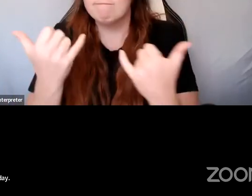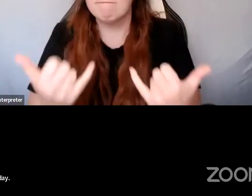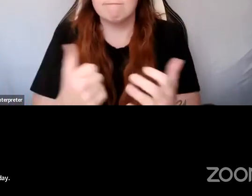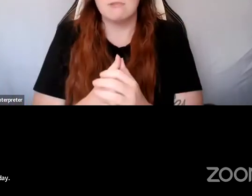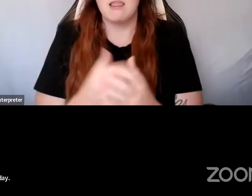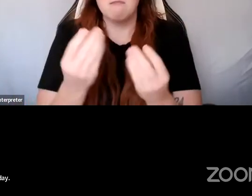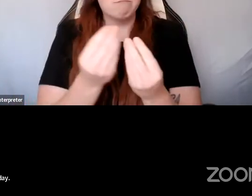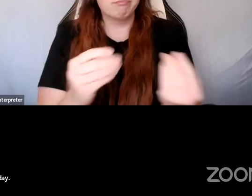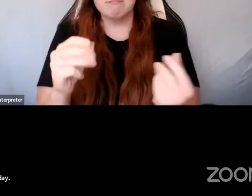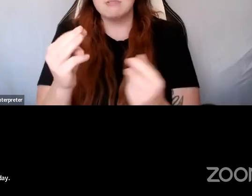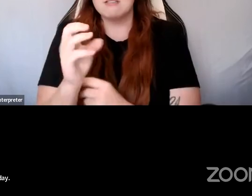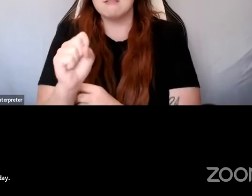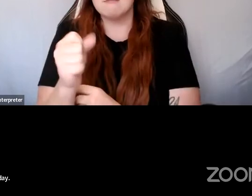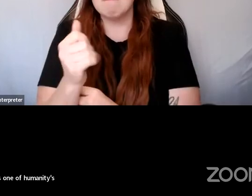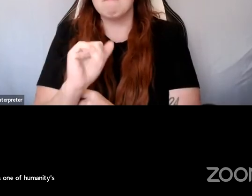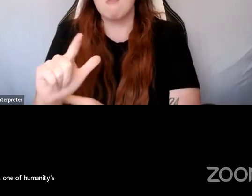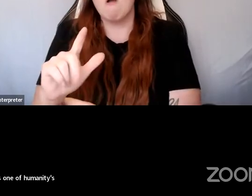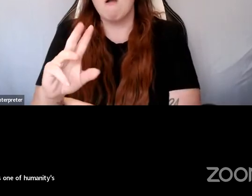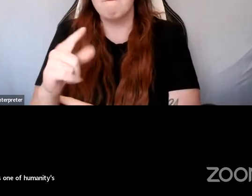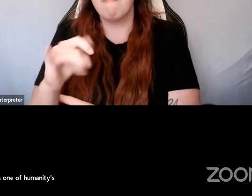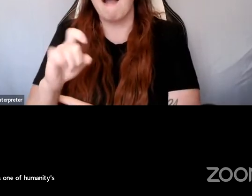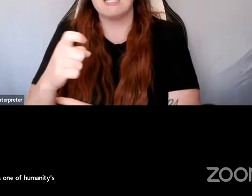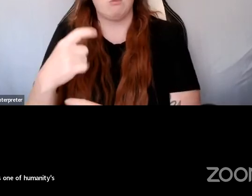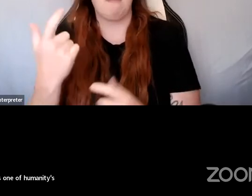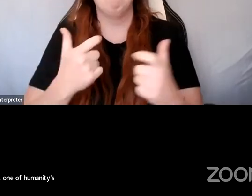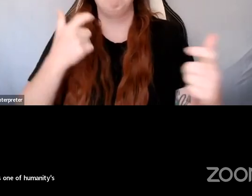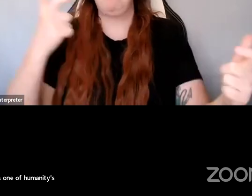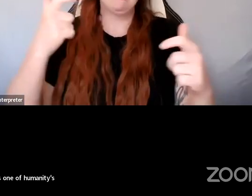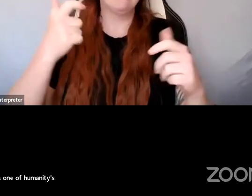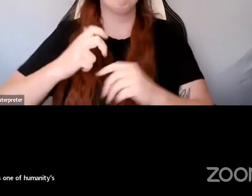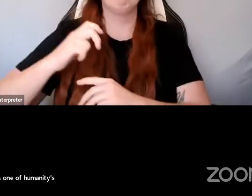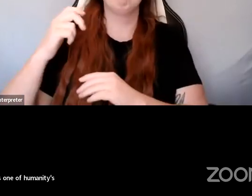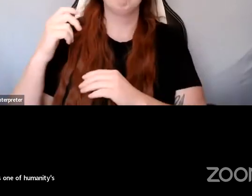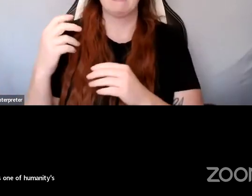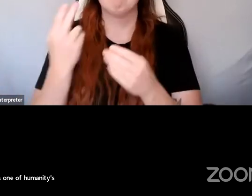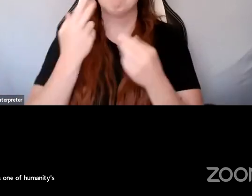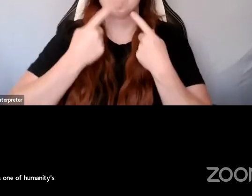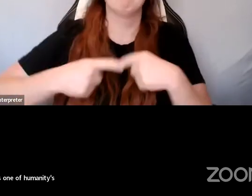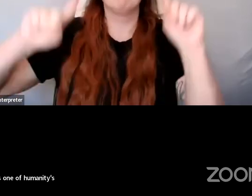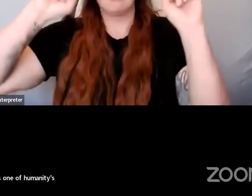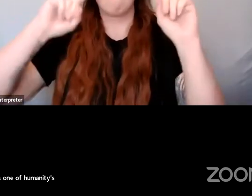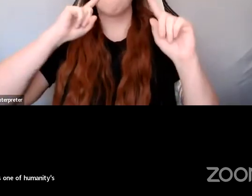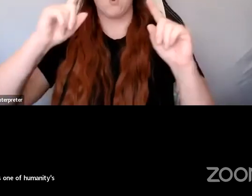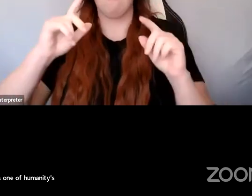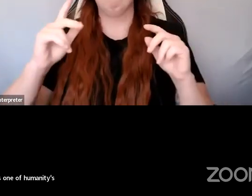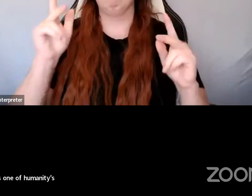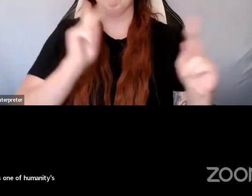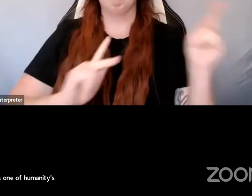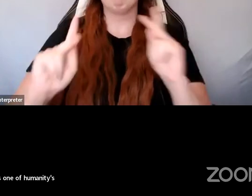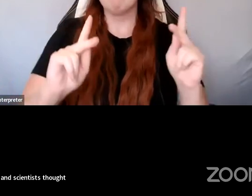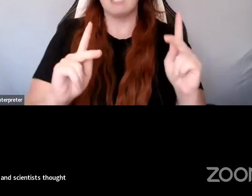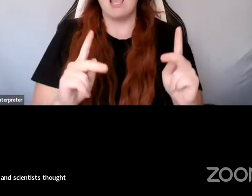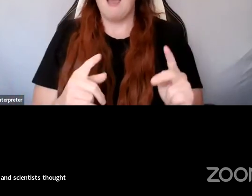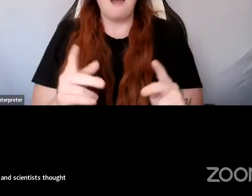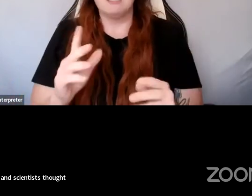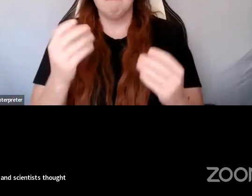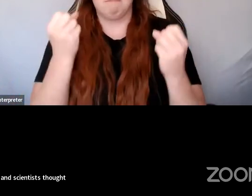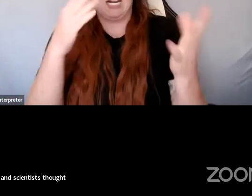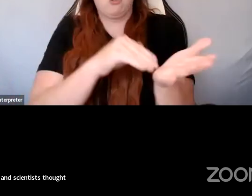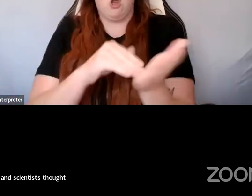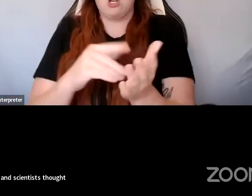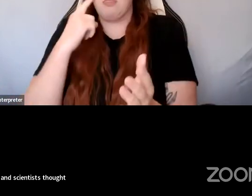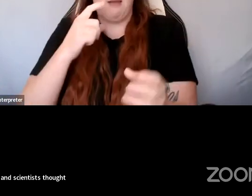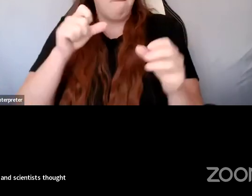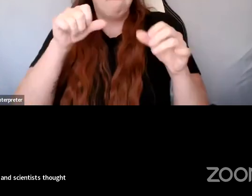of smallpox is one of Humanity's greatest triumphs many doctors and scientists thought it was impossible to eliminate a disease that had